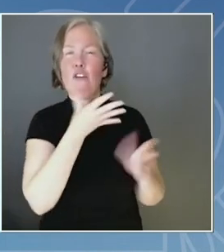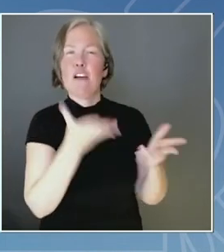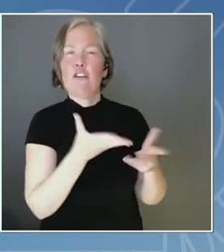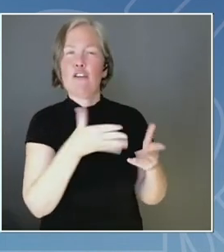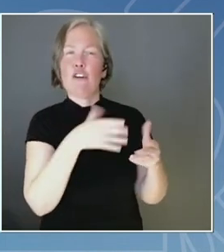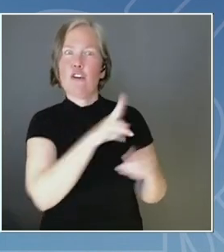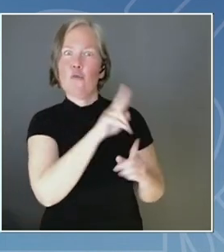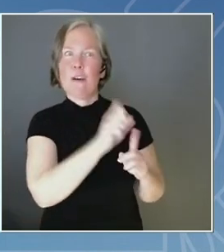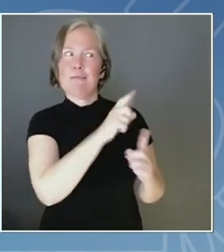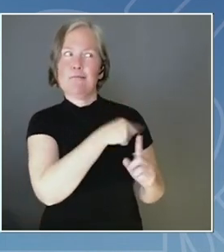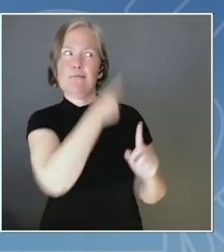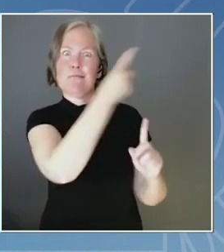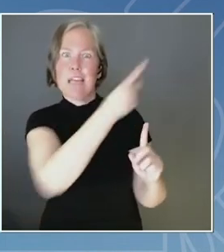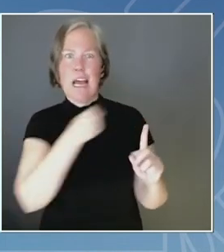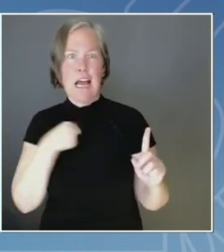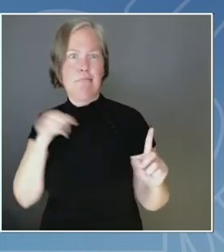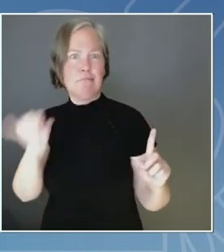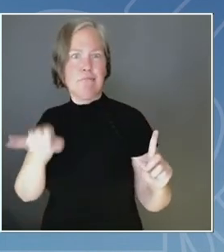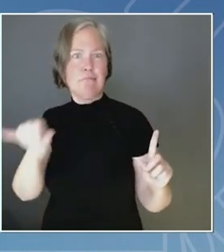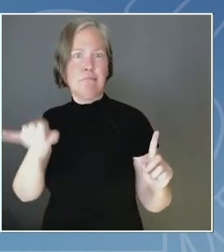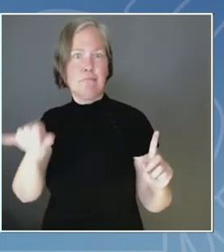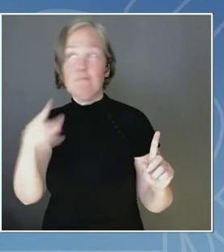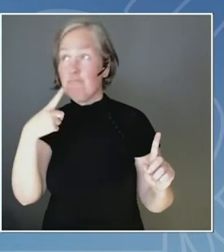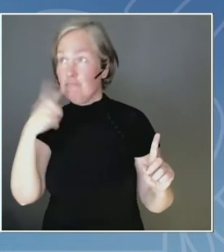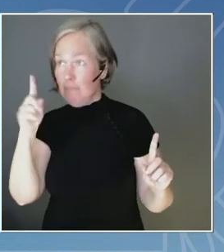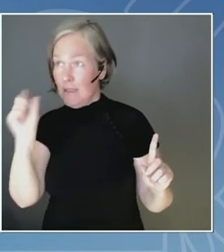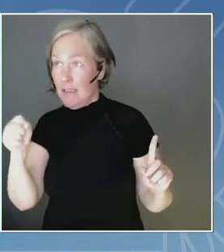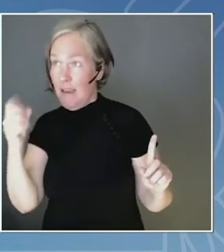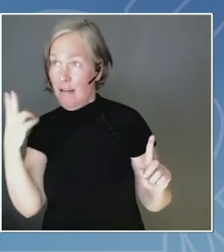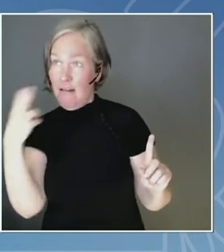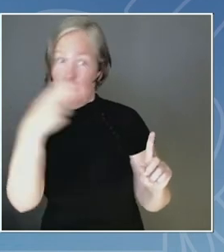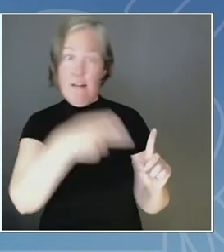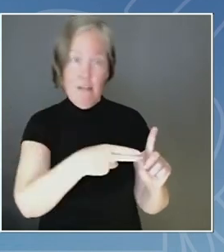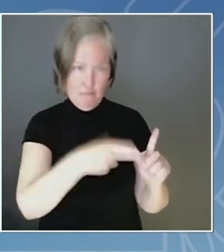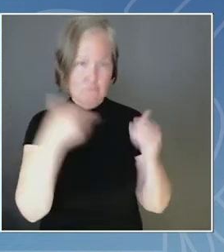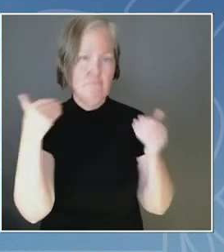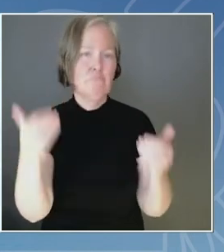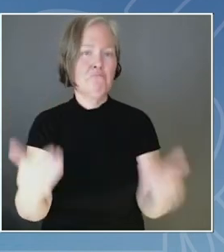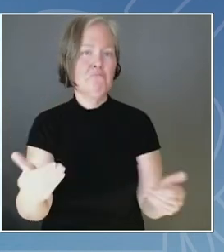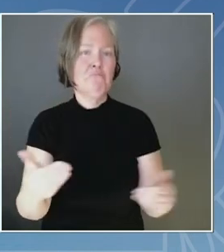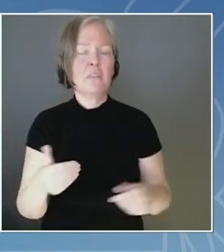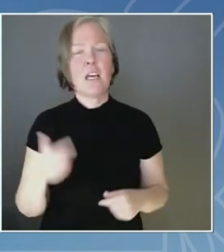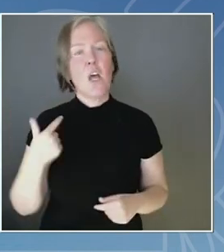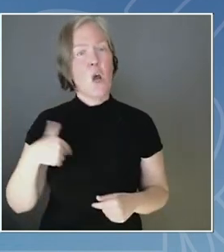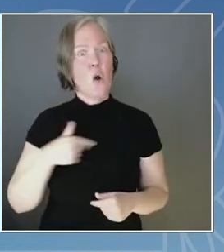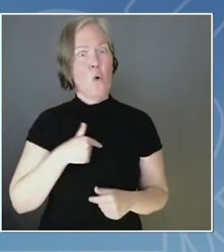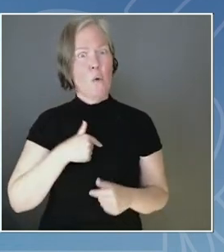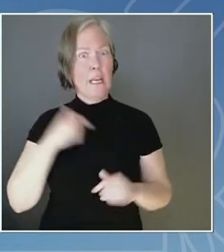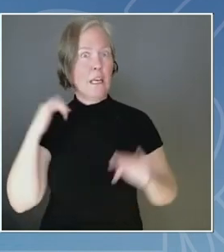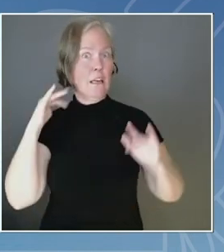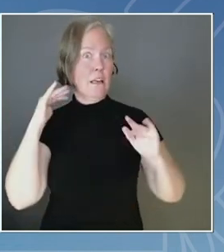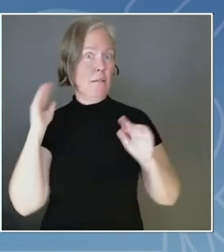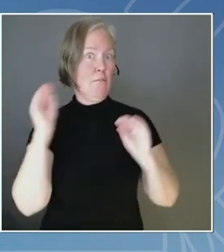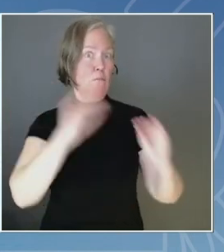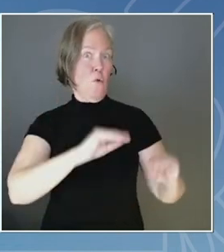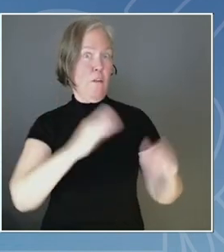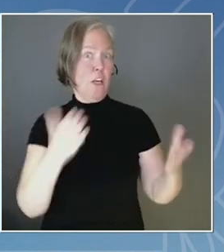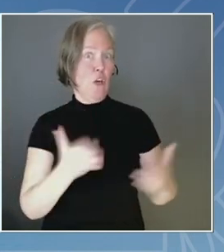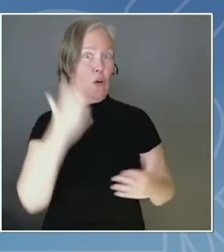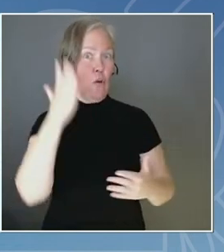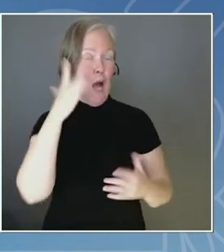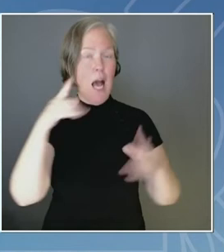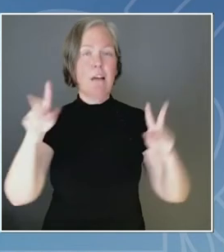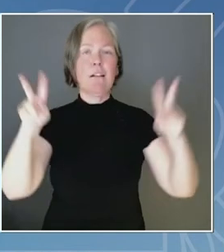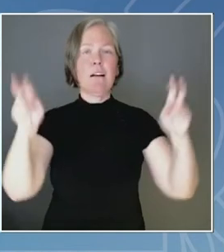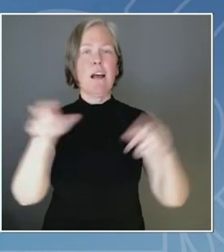We all came here because this is the land of opportunities. You had heard from a number of people